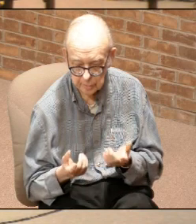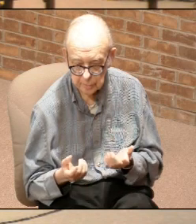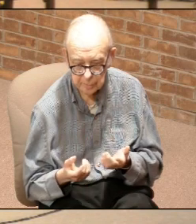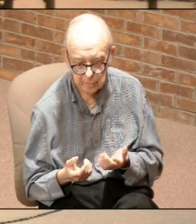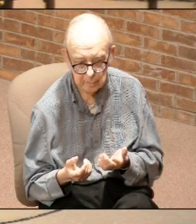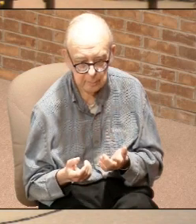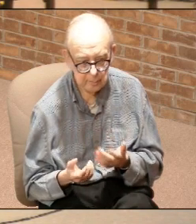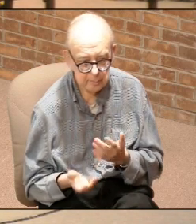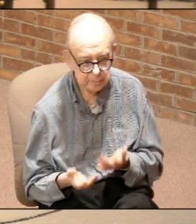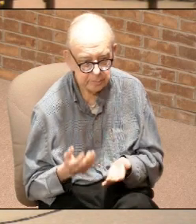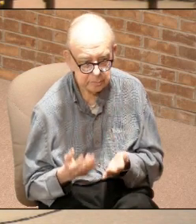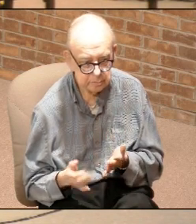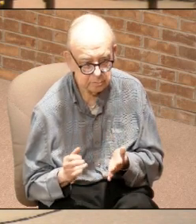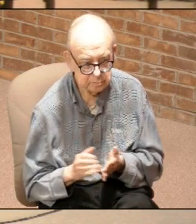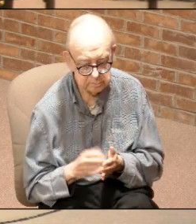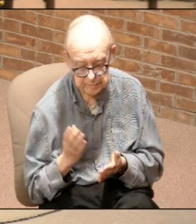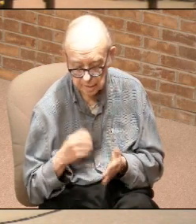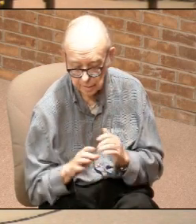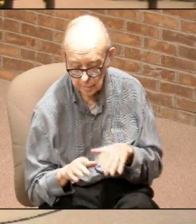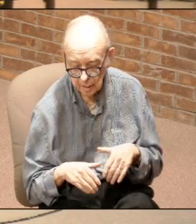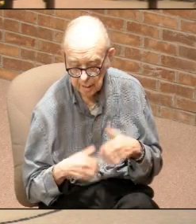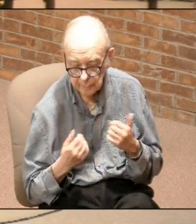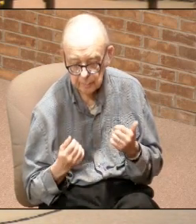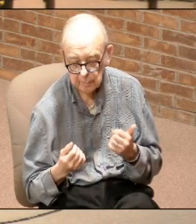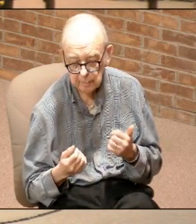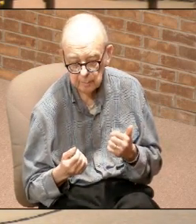that maybe that have been in your life